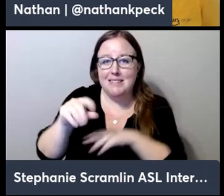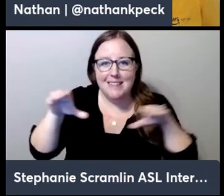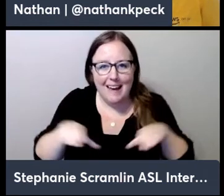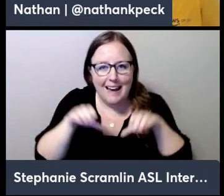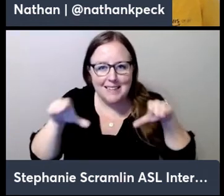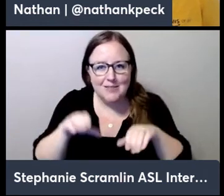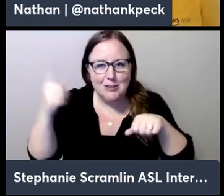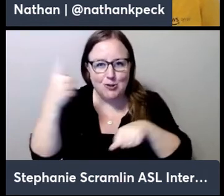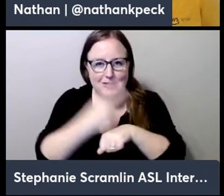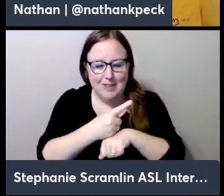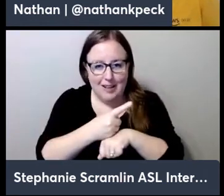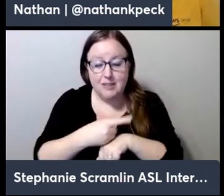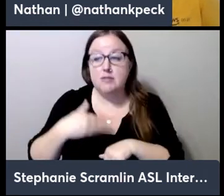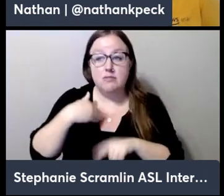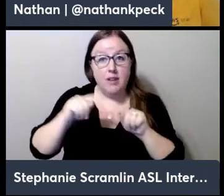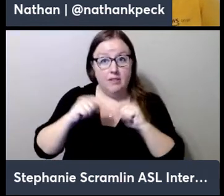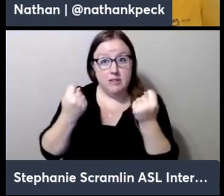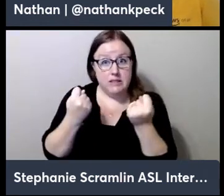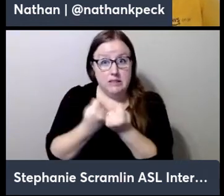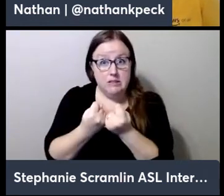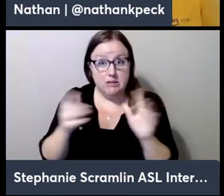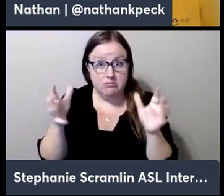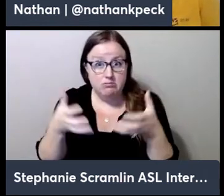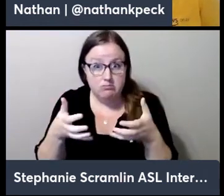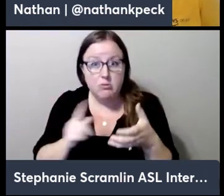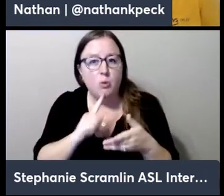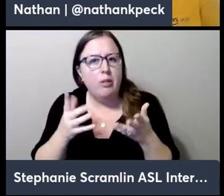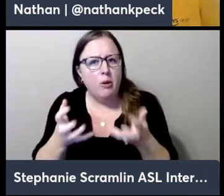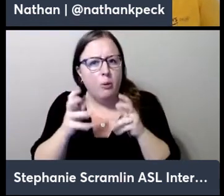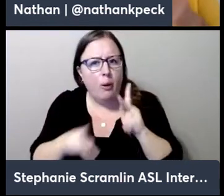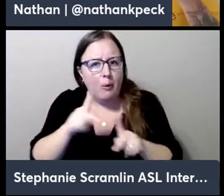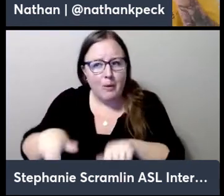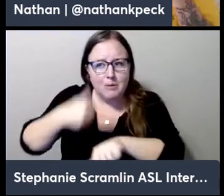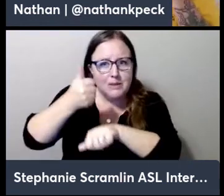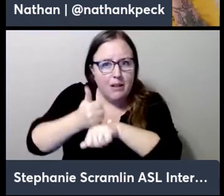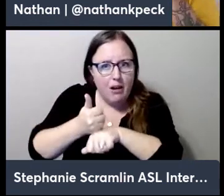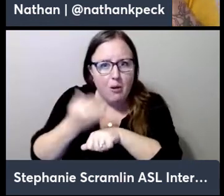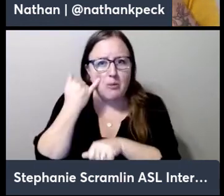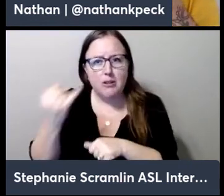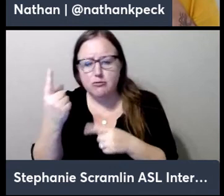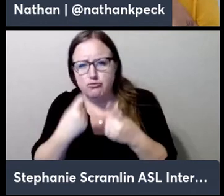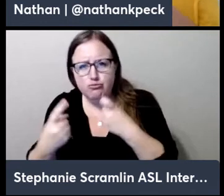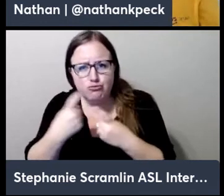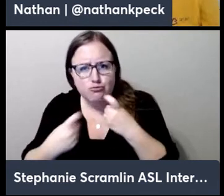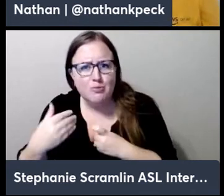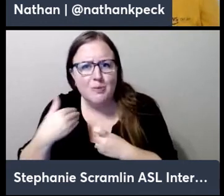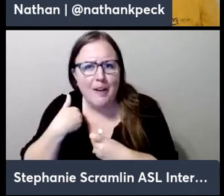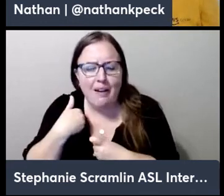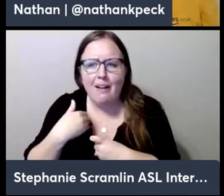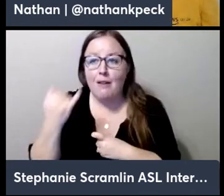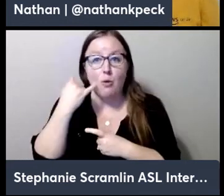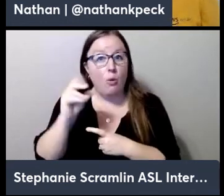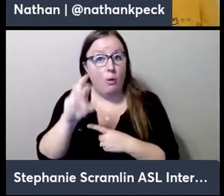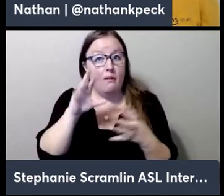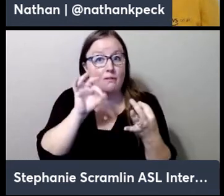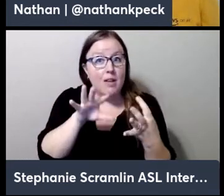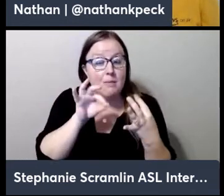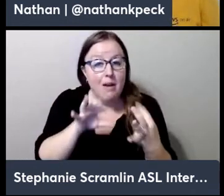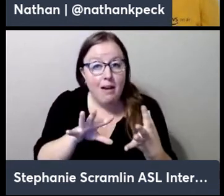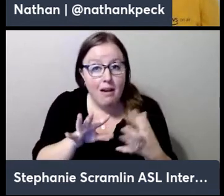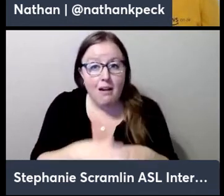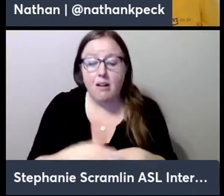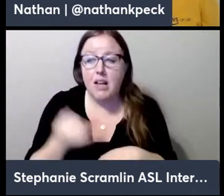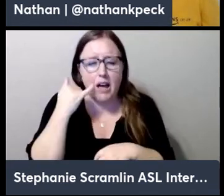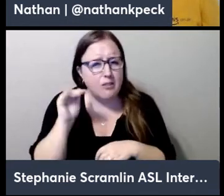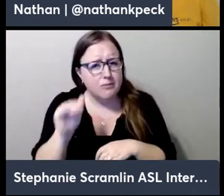days. I have a team where we want to get people set up. If you have questions, even if you have feedback, if you have, hey,